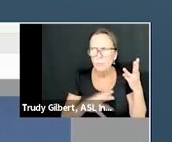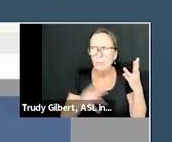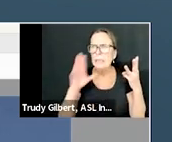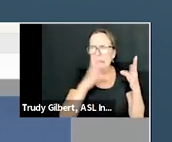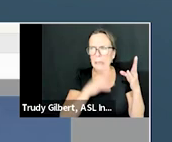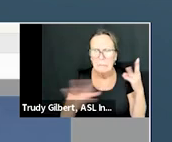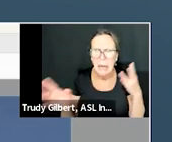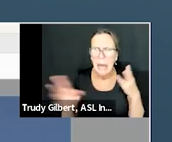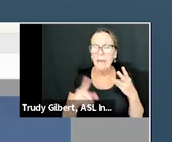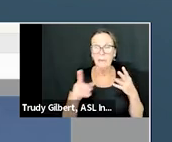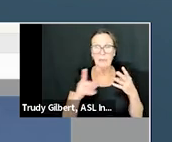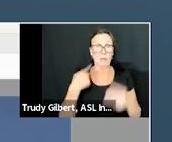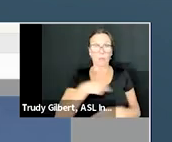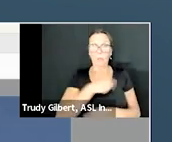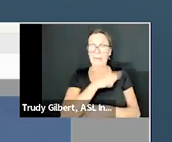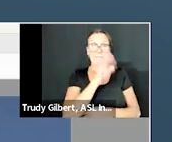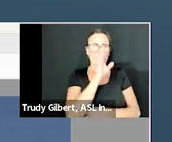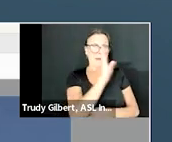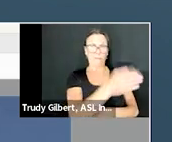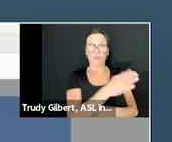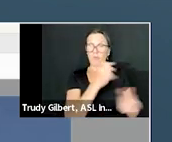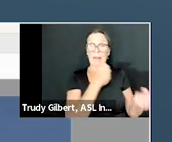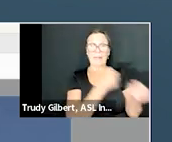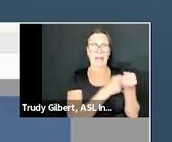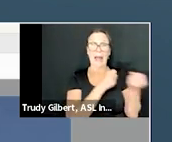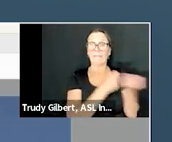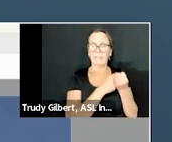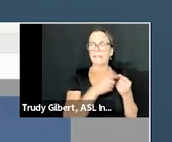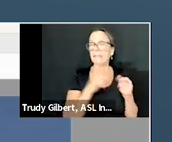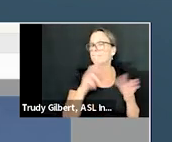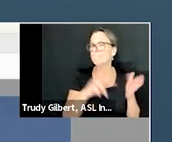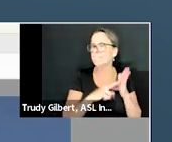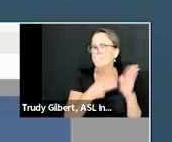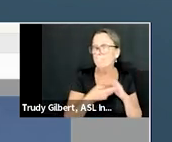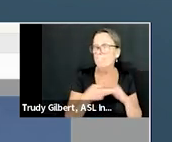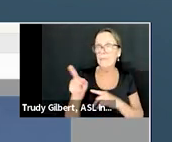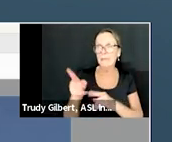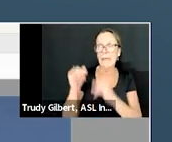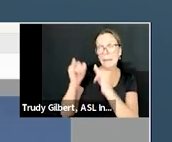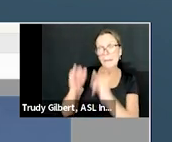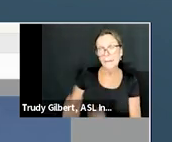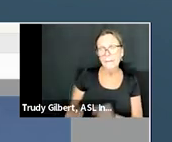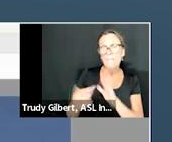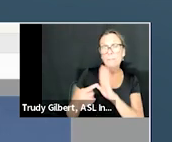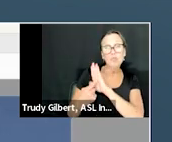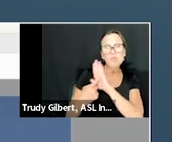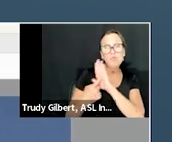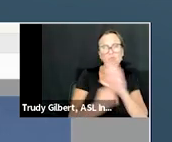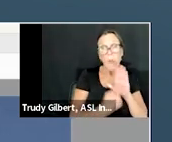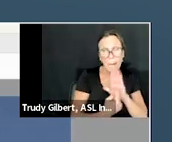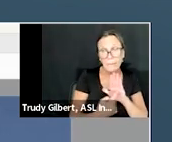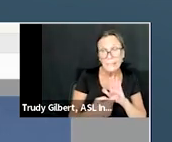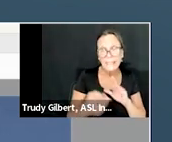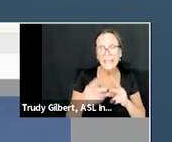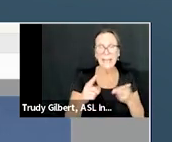well. So that would include some individual representation as well as